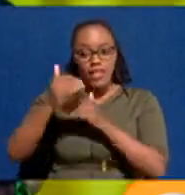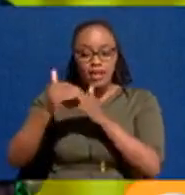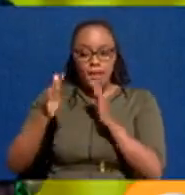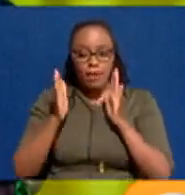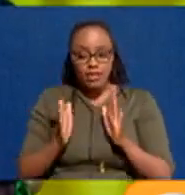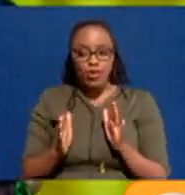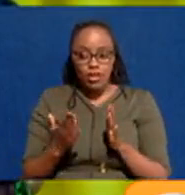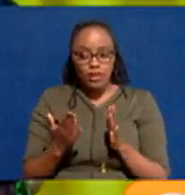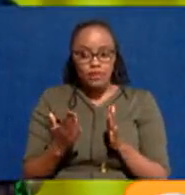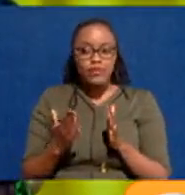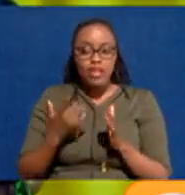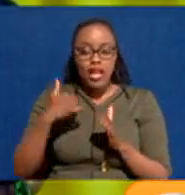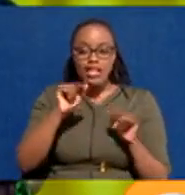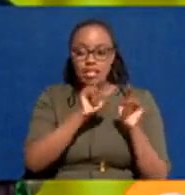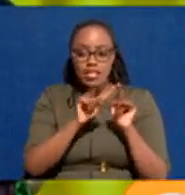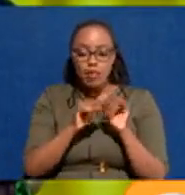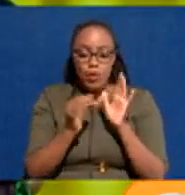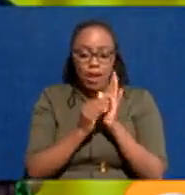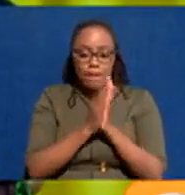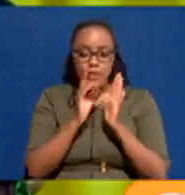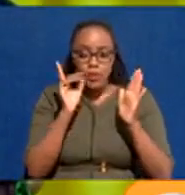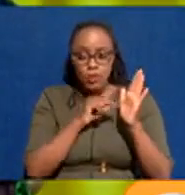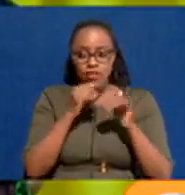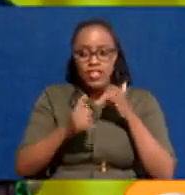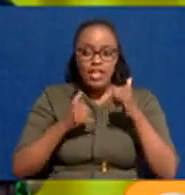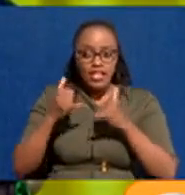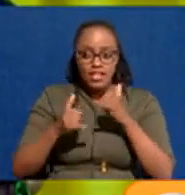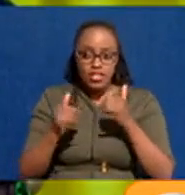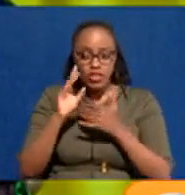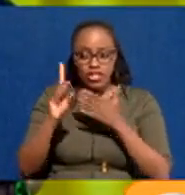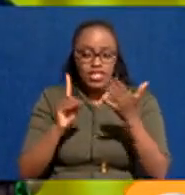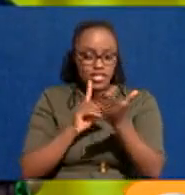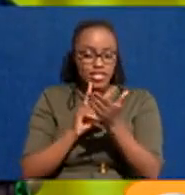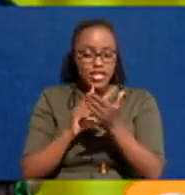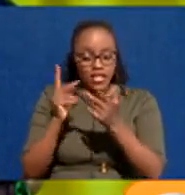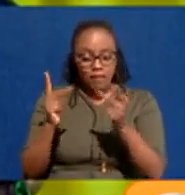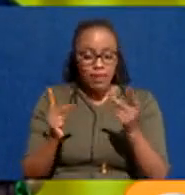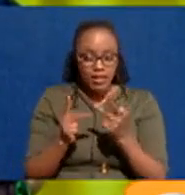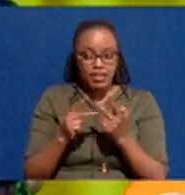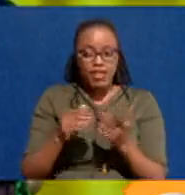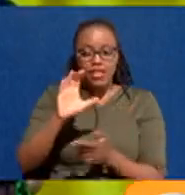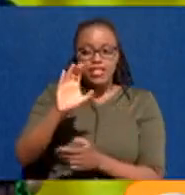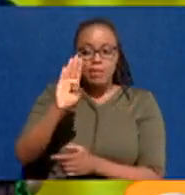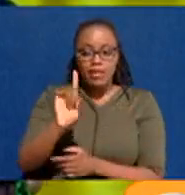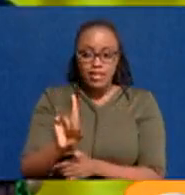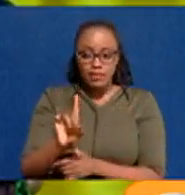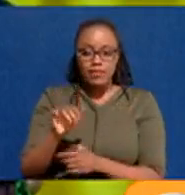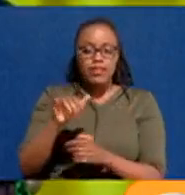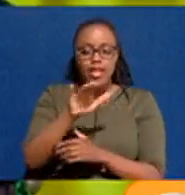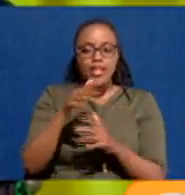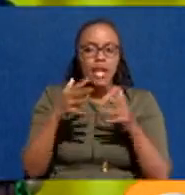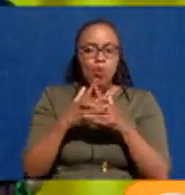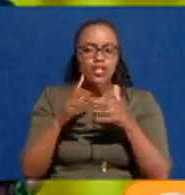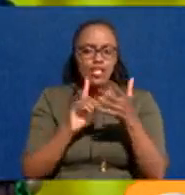person. We are gazetting the entertainment districts in the city. CBD, part of